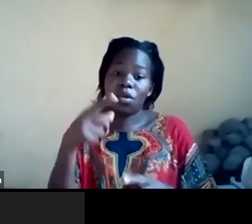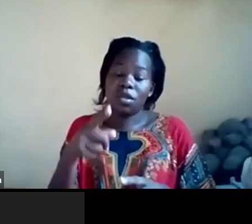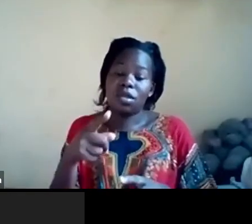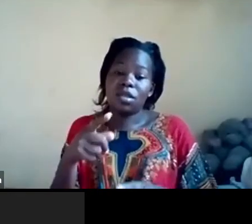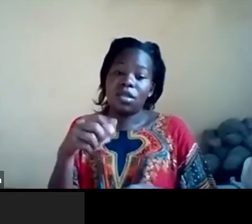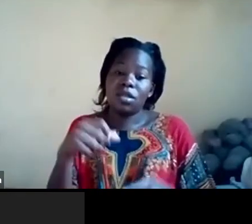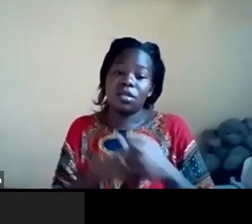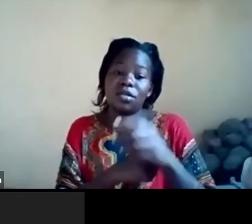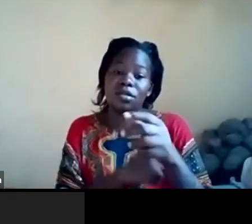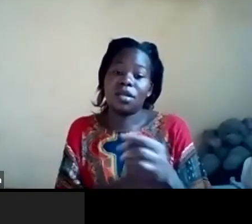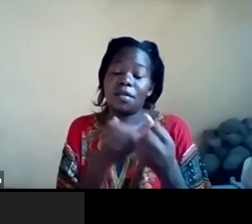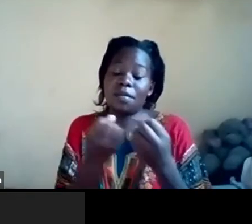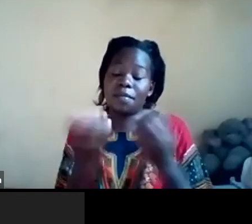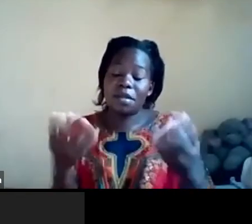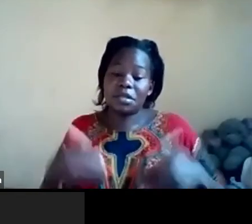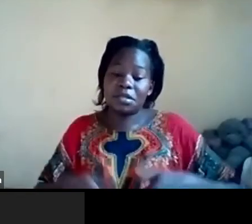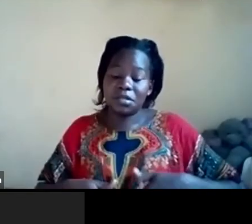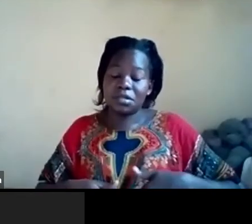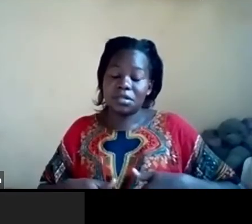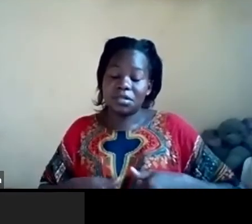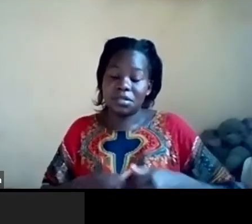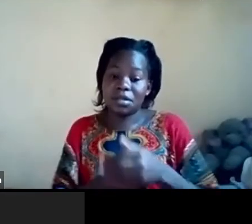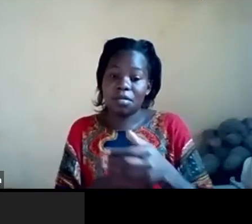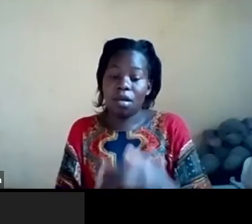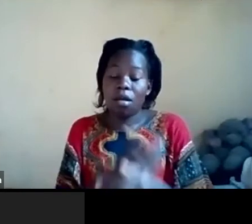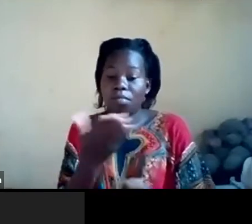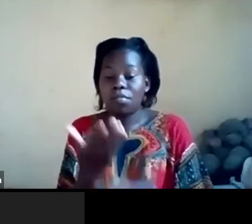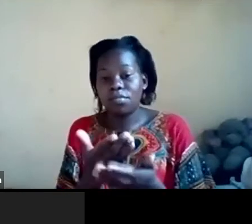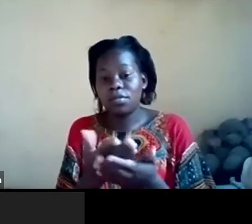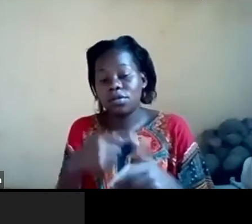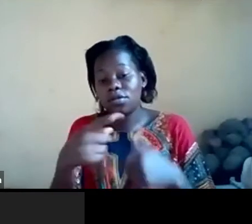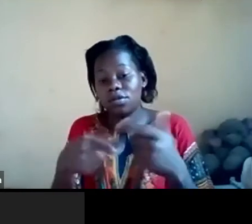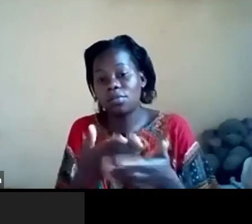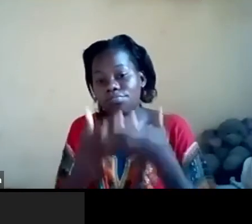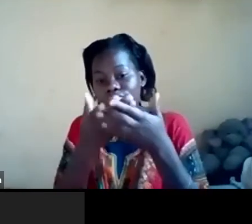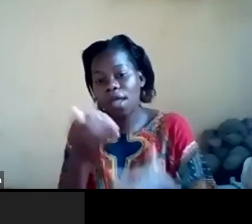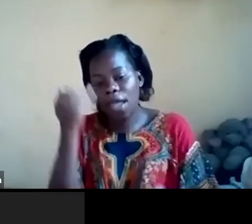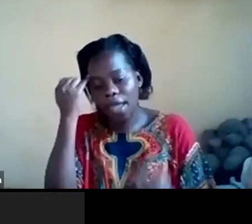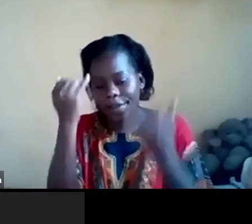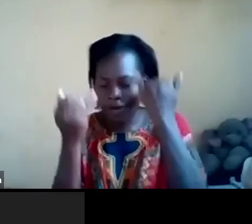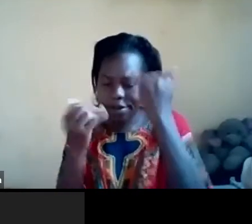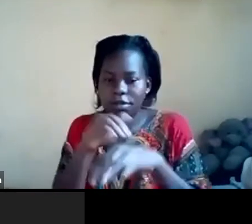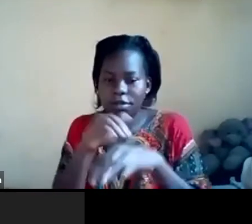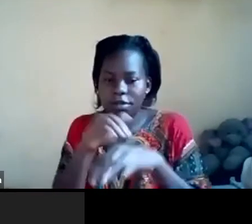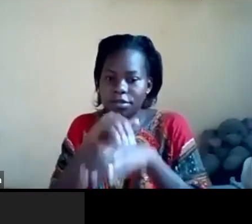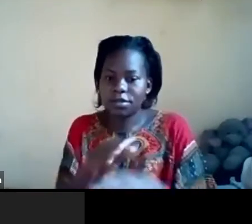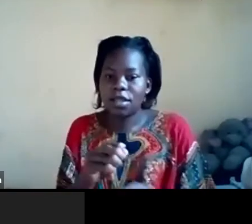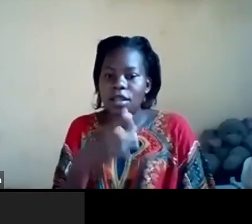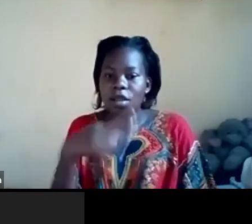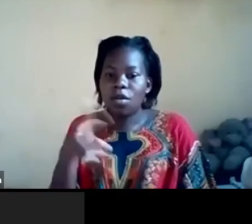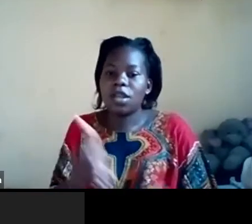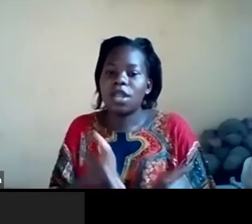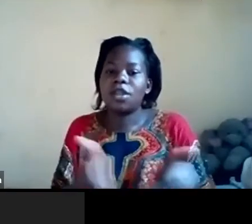people. Please do go ahead and submit your ideas and we'll send you in the right direction.